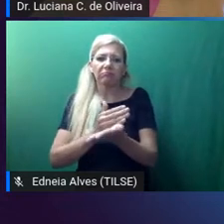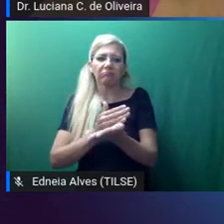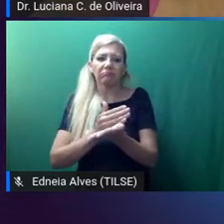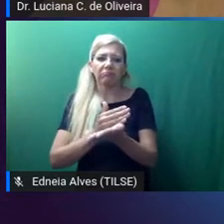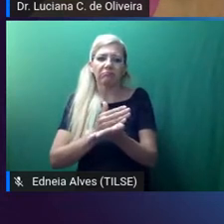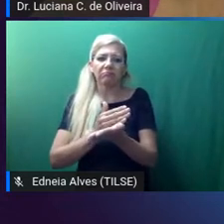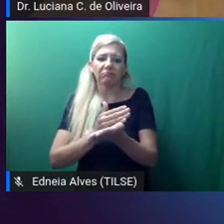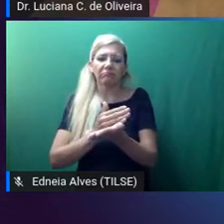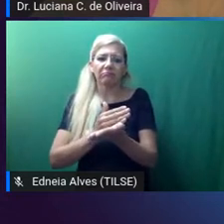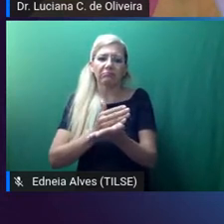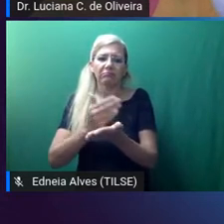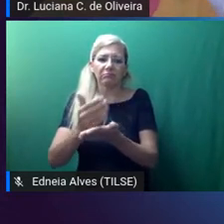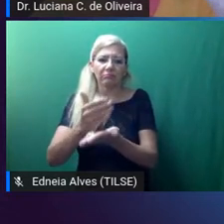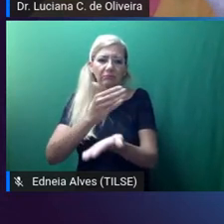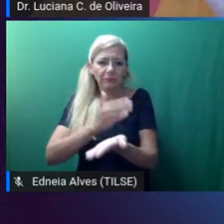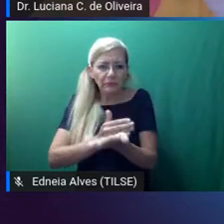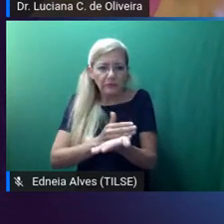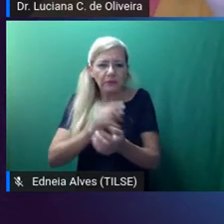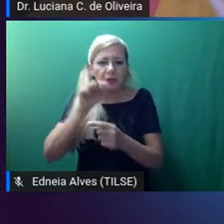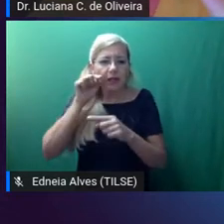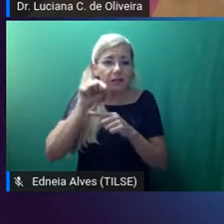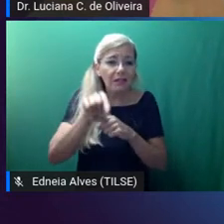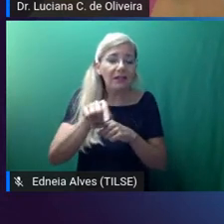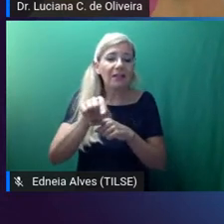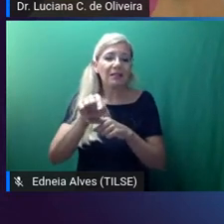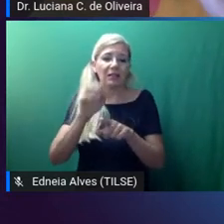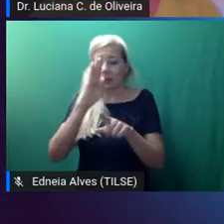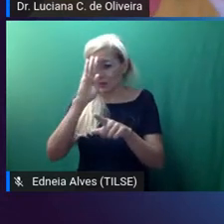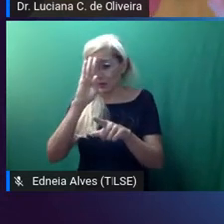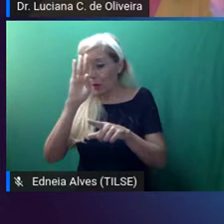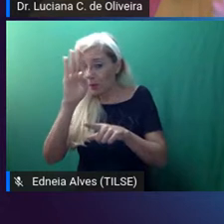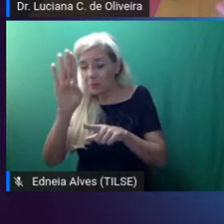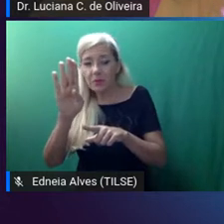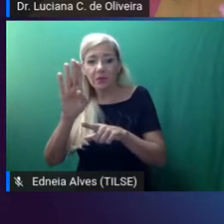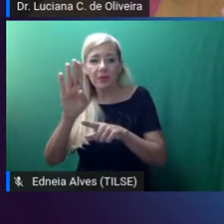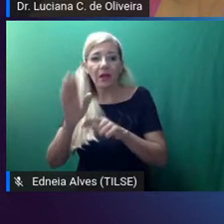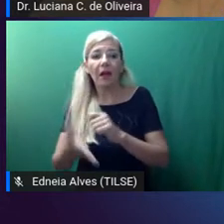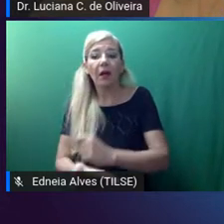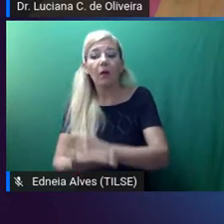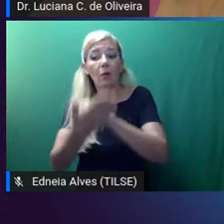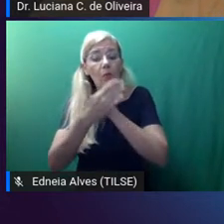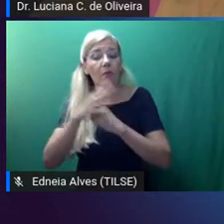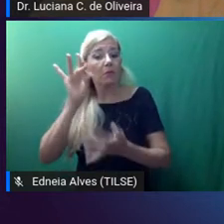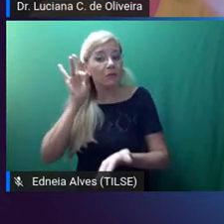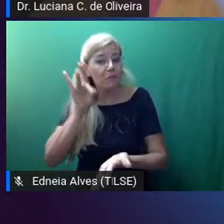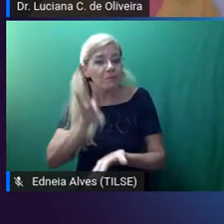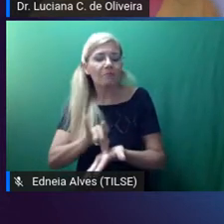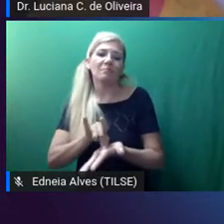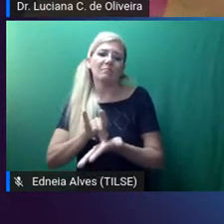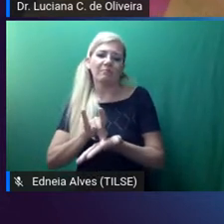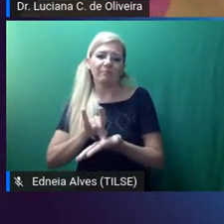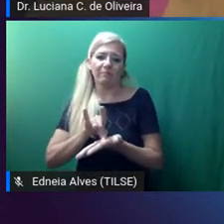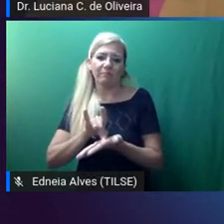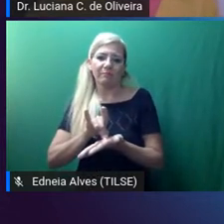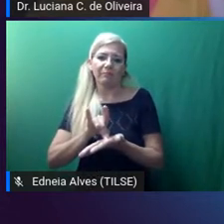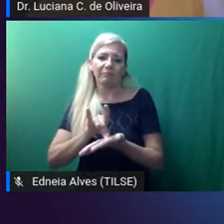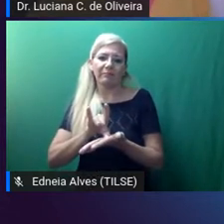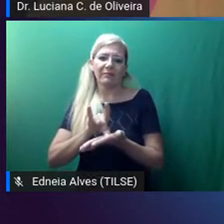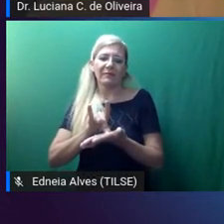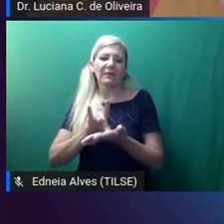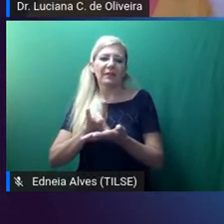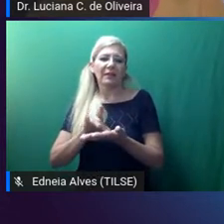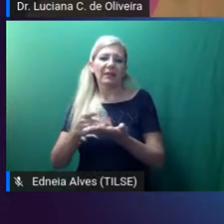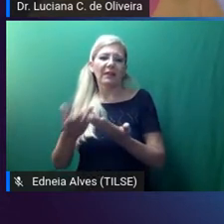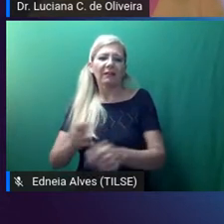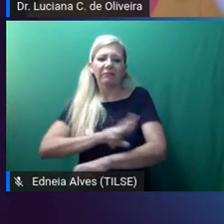before this one specifically really help us to address this one and embrace what